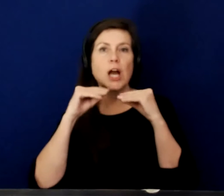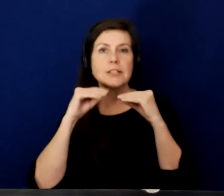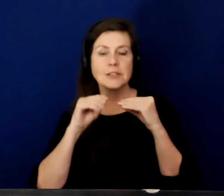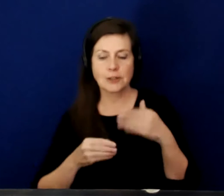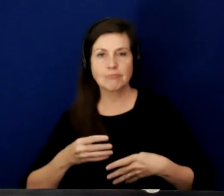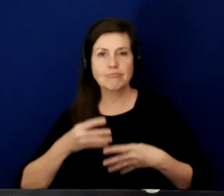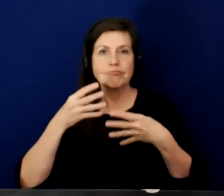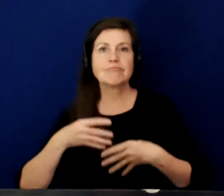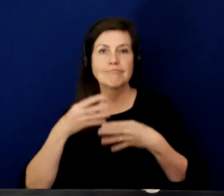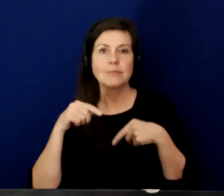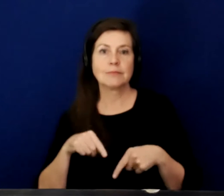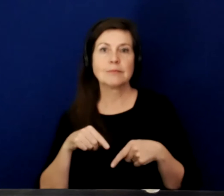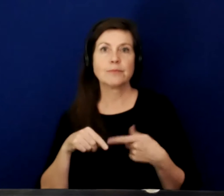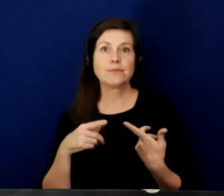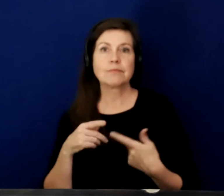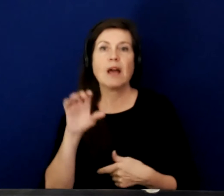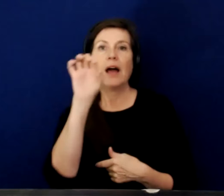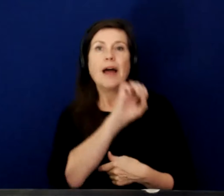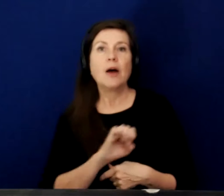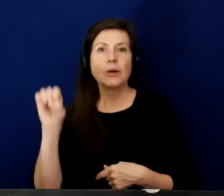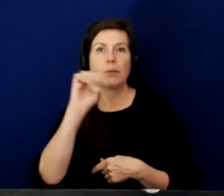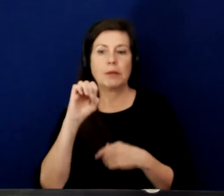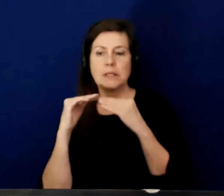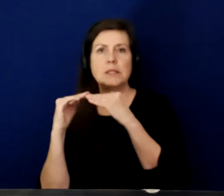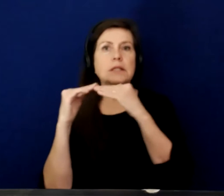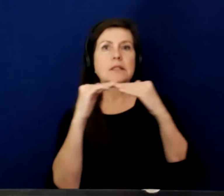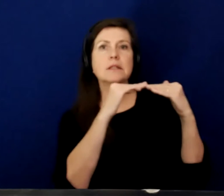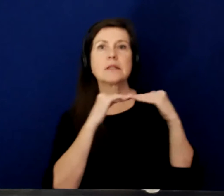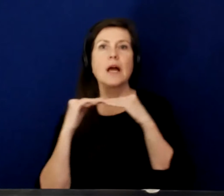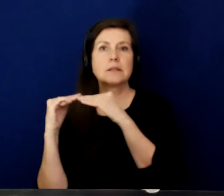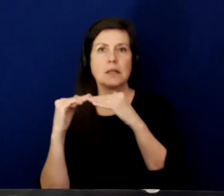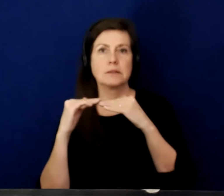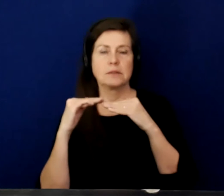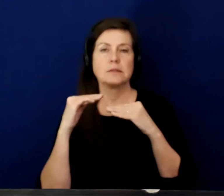standard, European standard that can be used by any